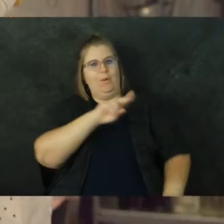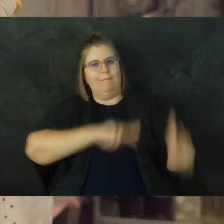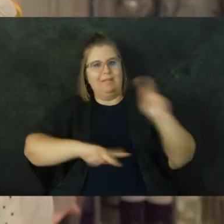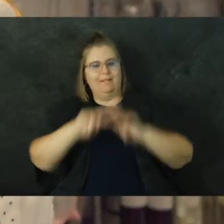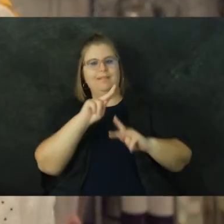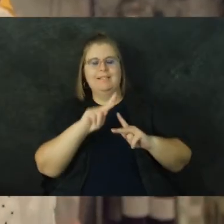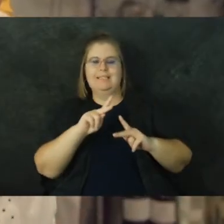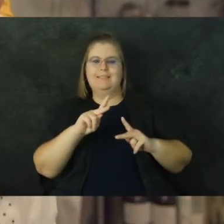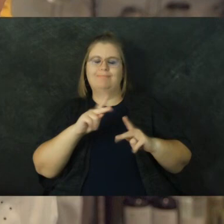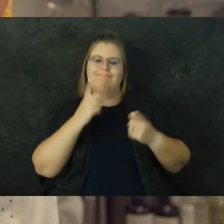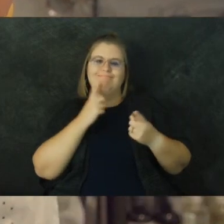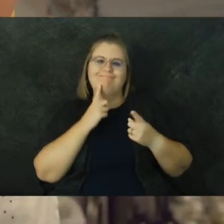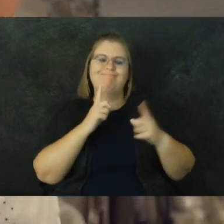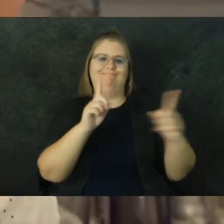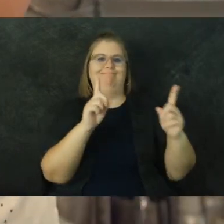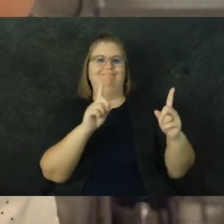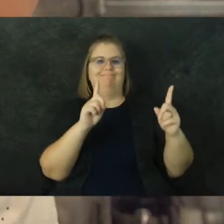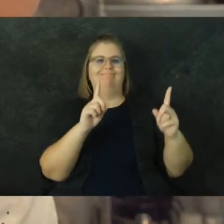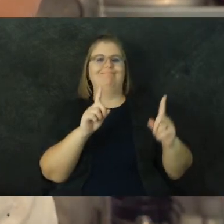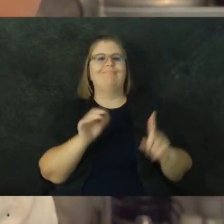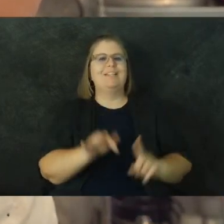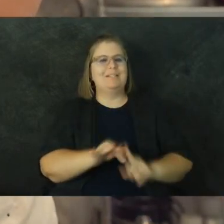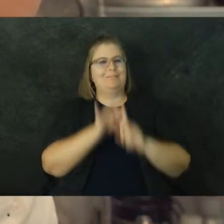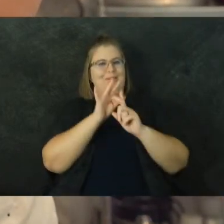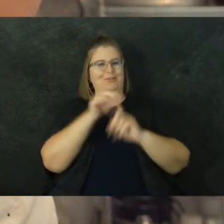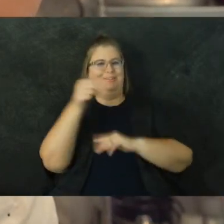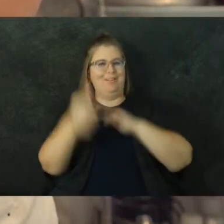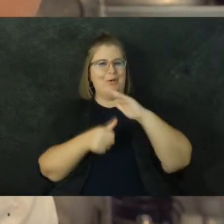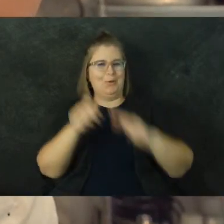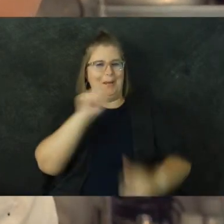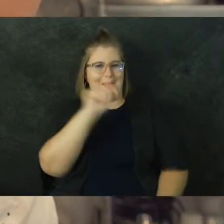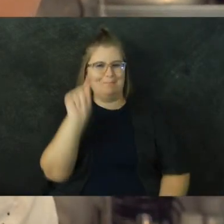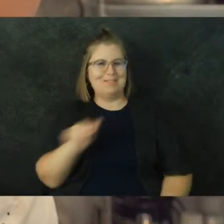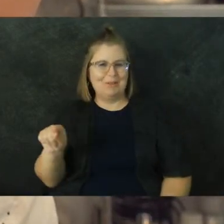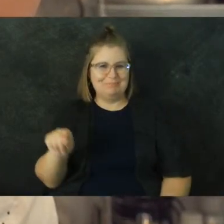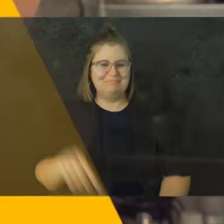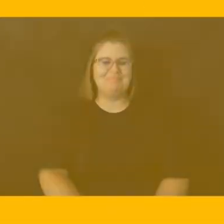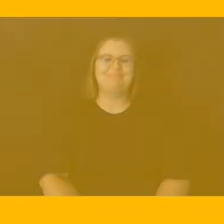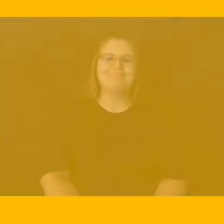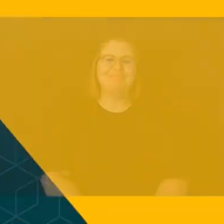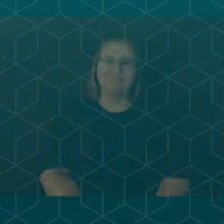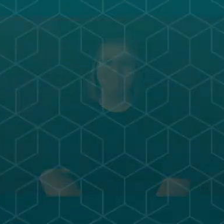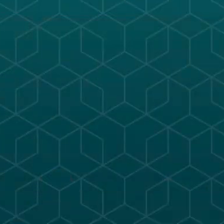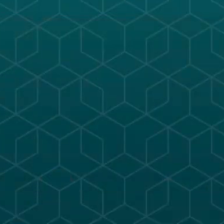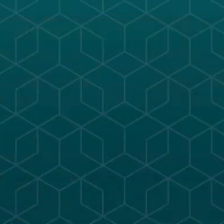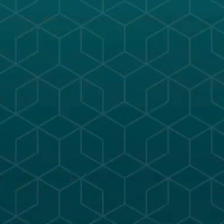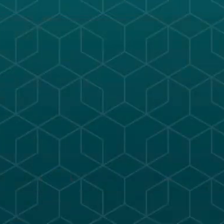those people that are making the mark, especially under Amazon Handmade.